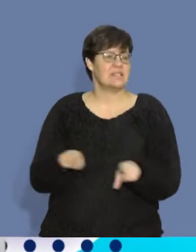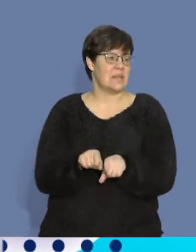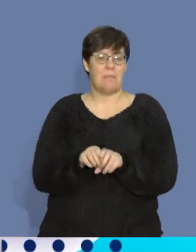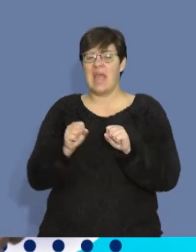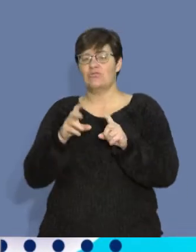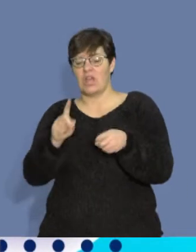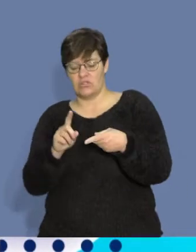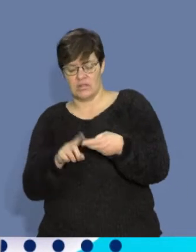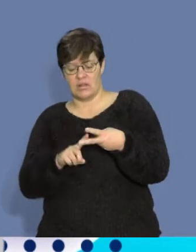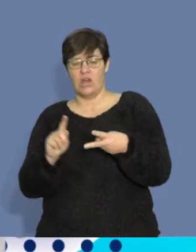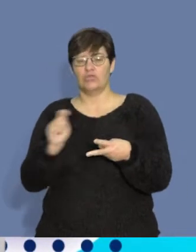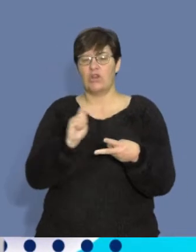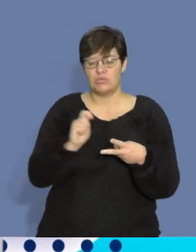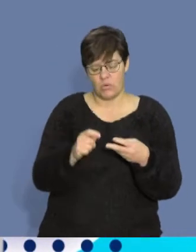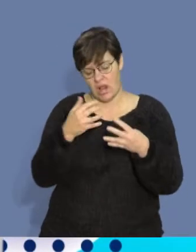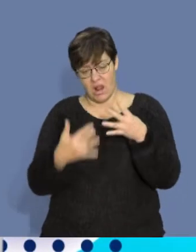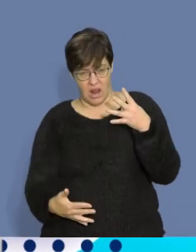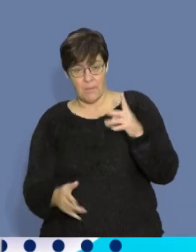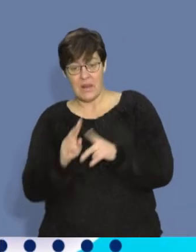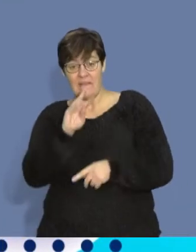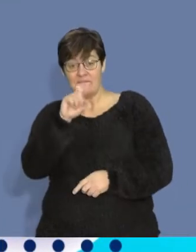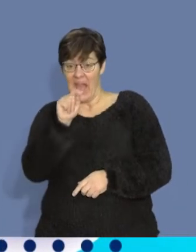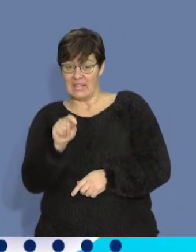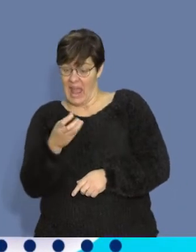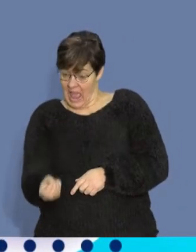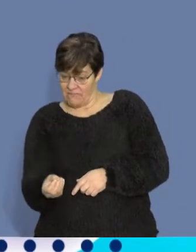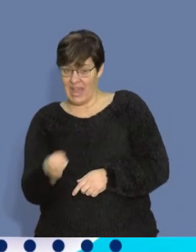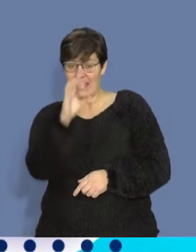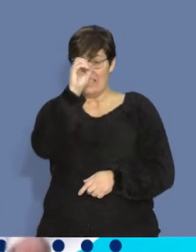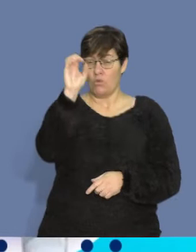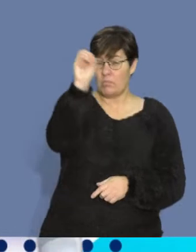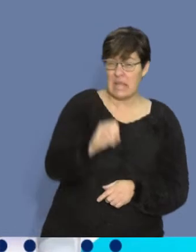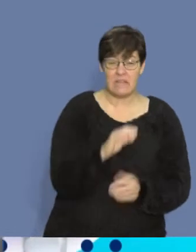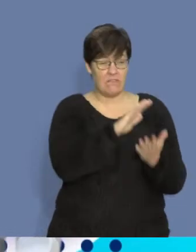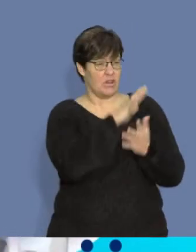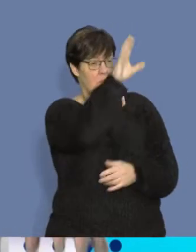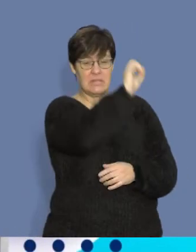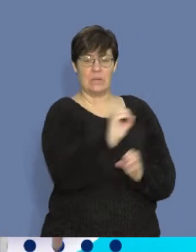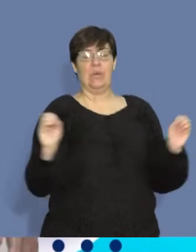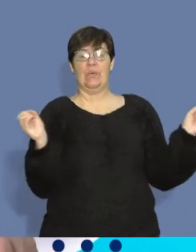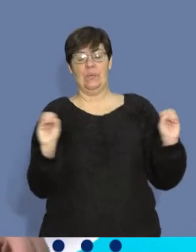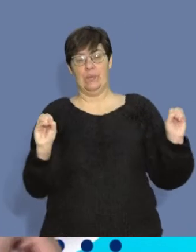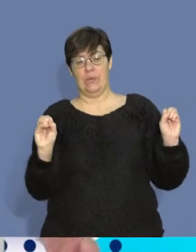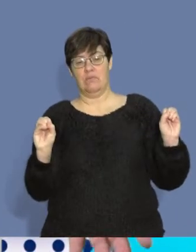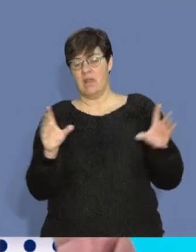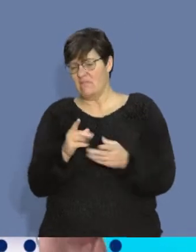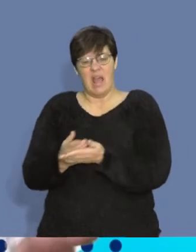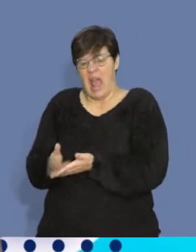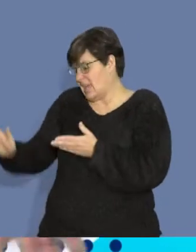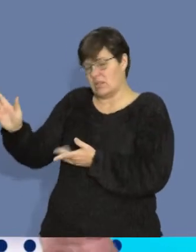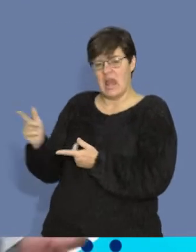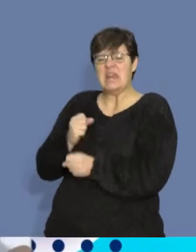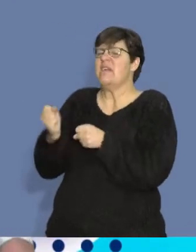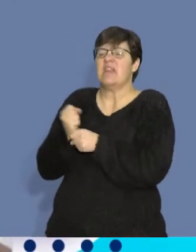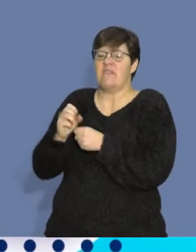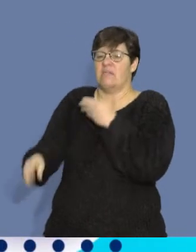be education, transport, etc., etc. Obviously, you can go through the lists and look at, in fact, drop a list